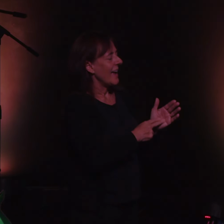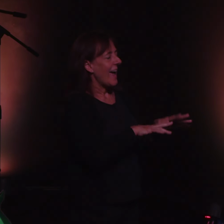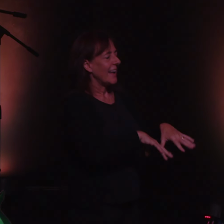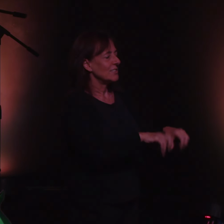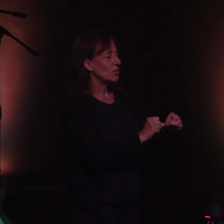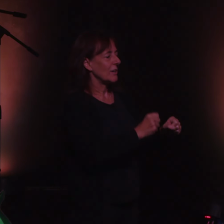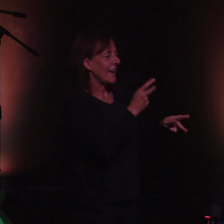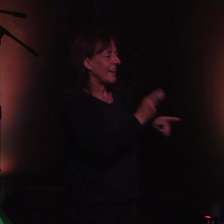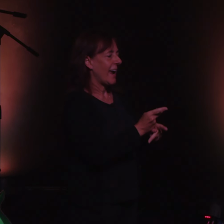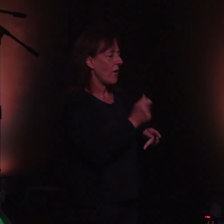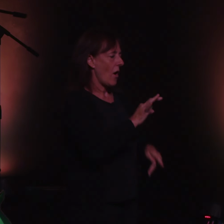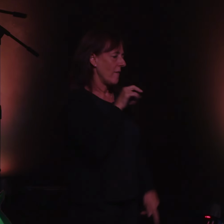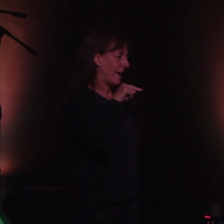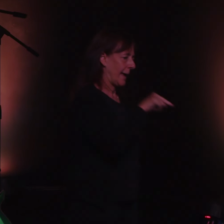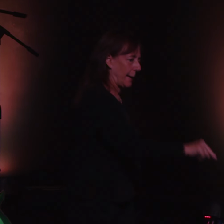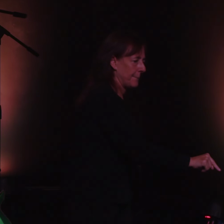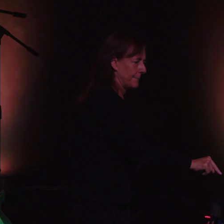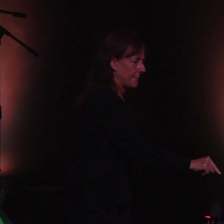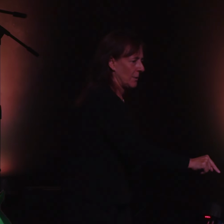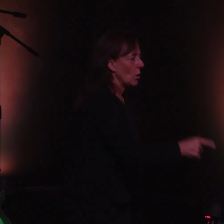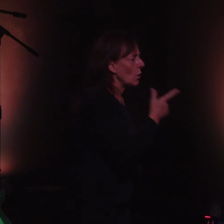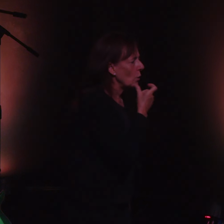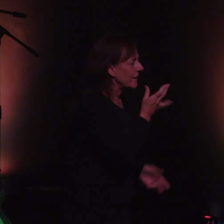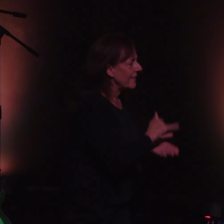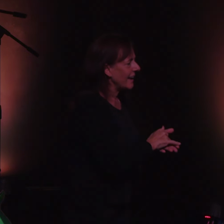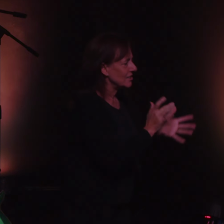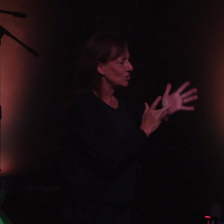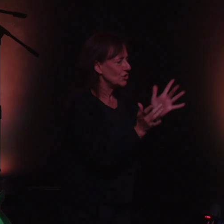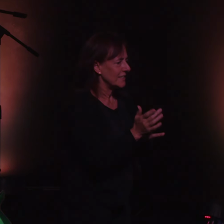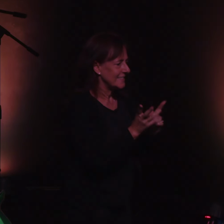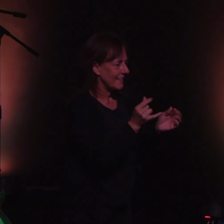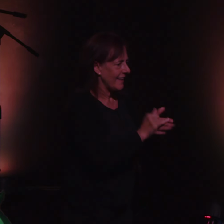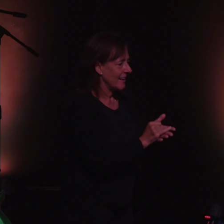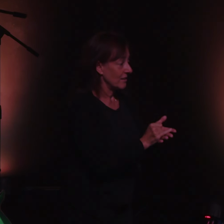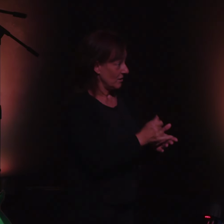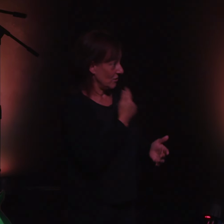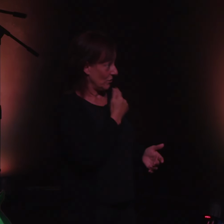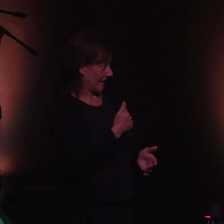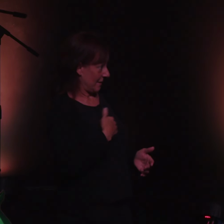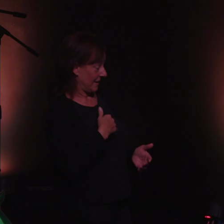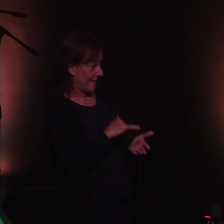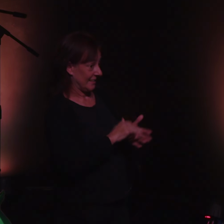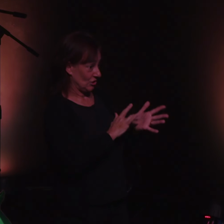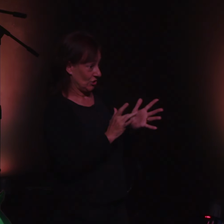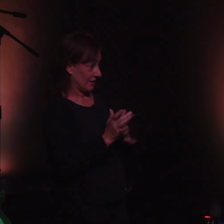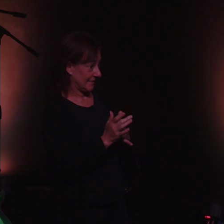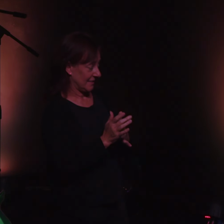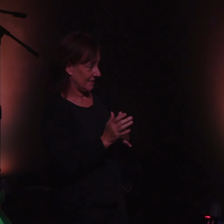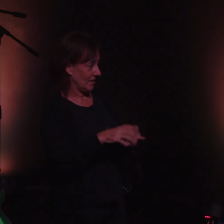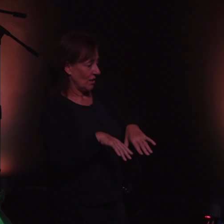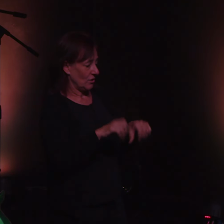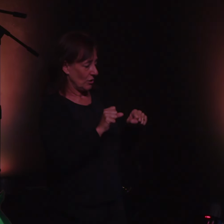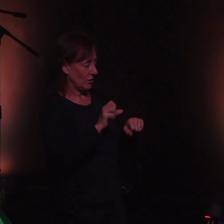took care of him. Who did? So you're telling me that Jesus took him to the